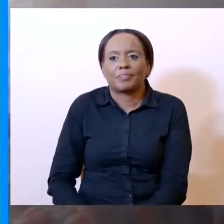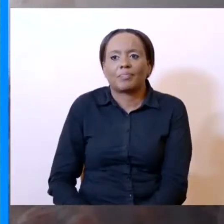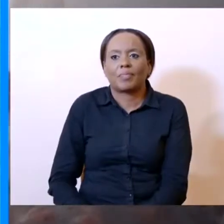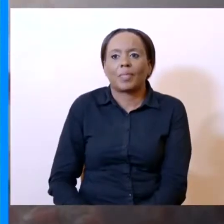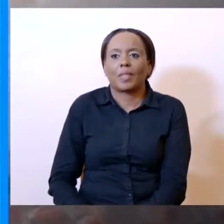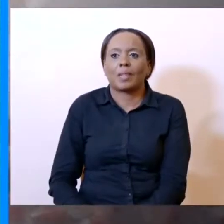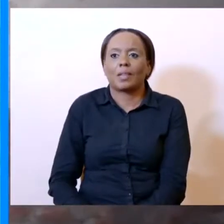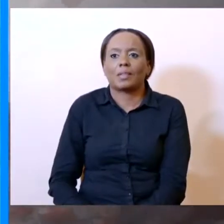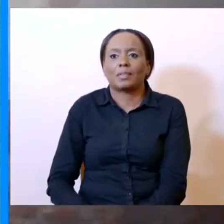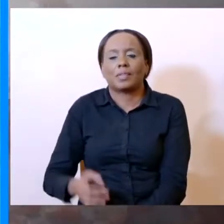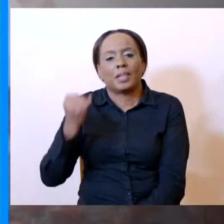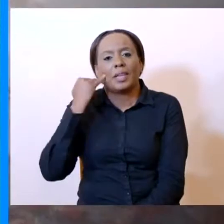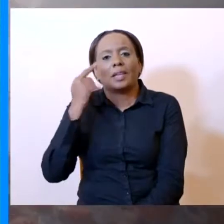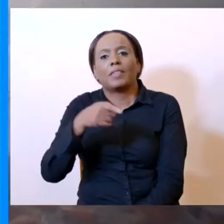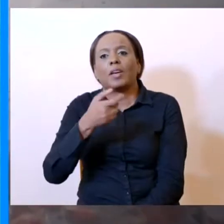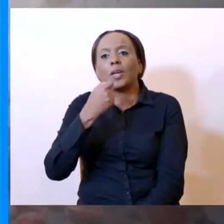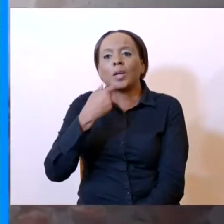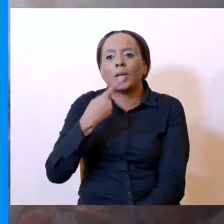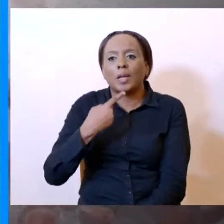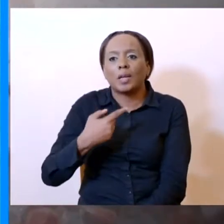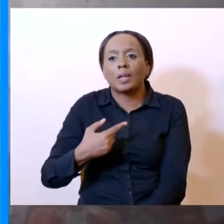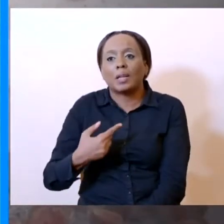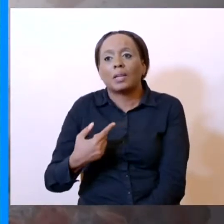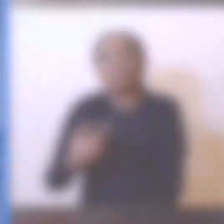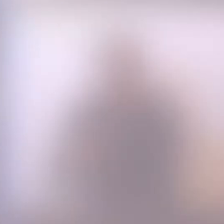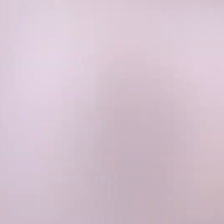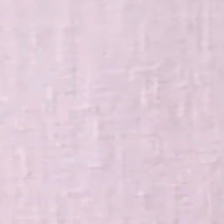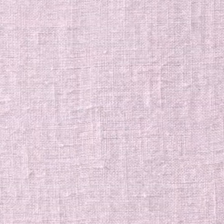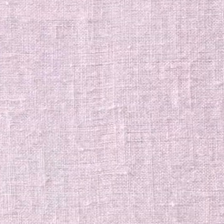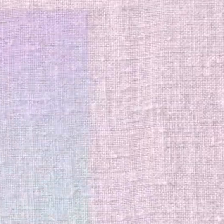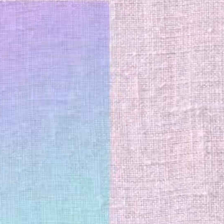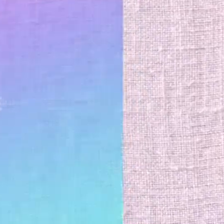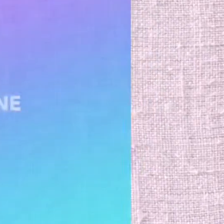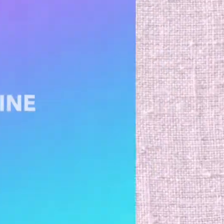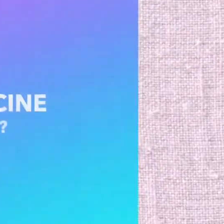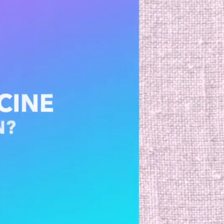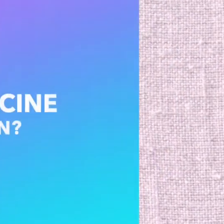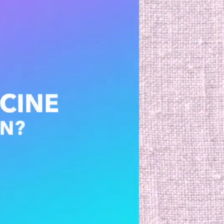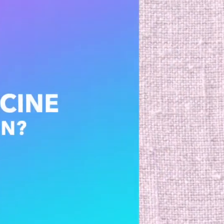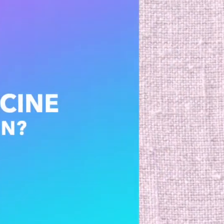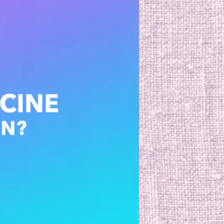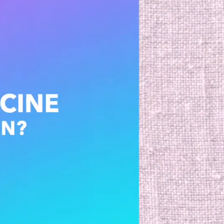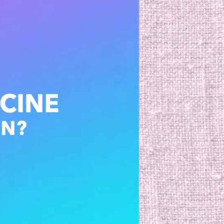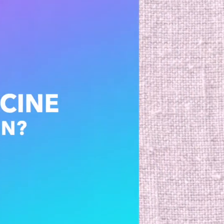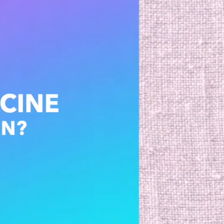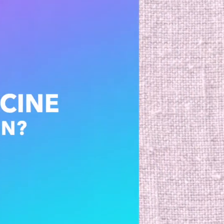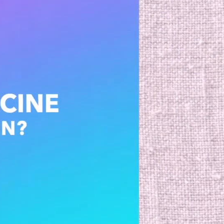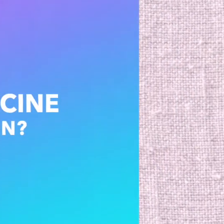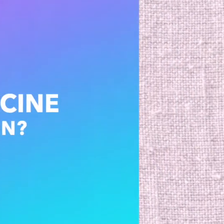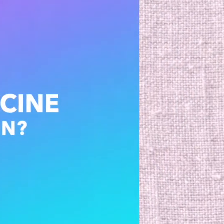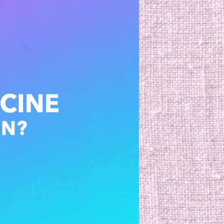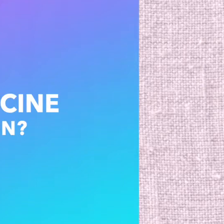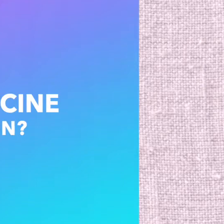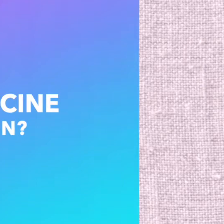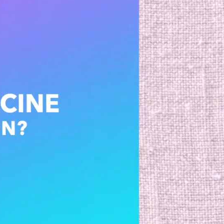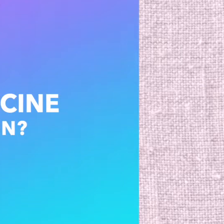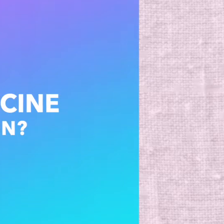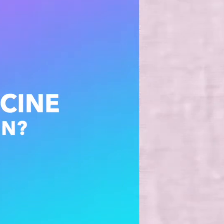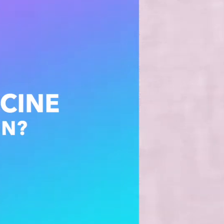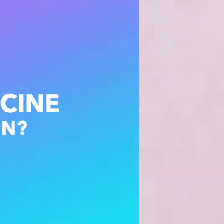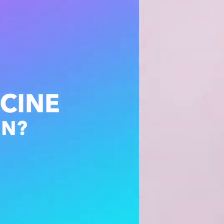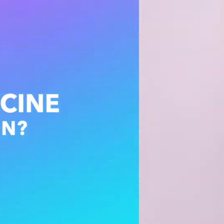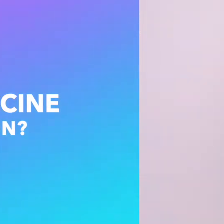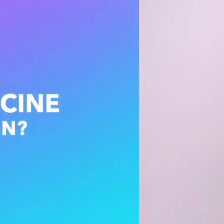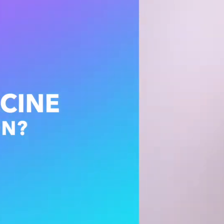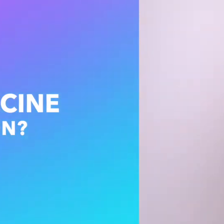So if you're taking medication, can you take the vaccine? The answer is yes. All of your chronic disease medications, your blood pressure